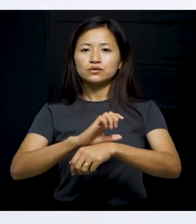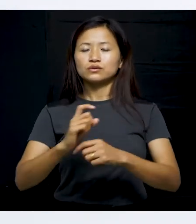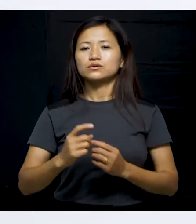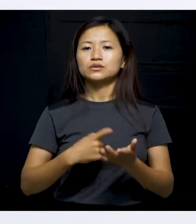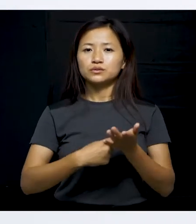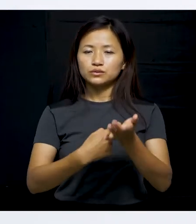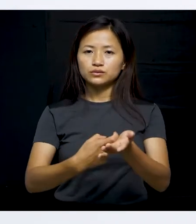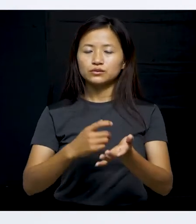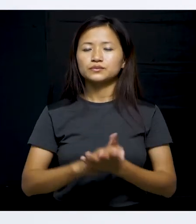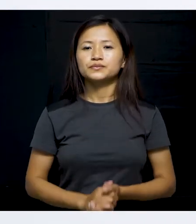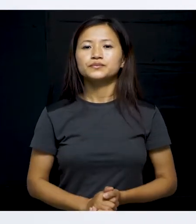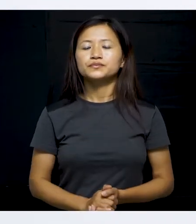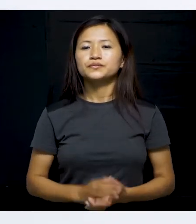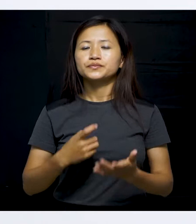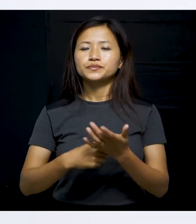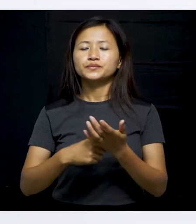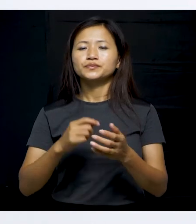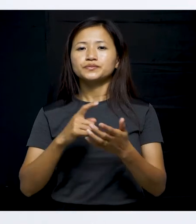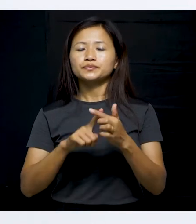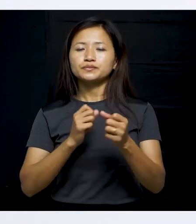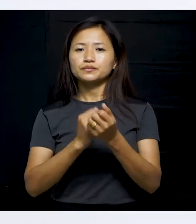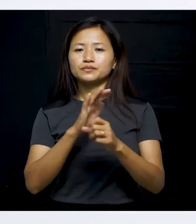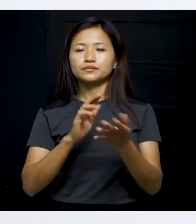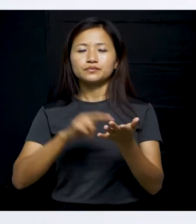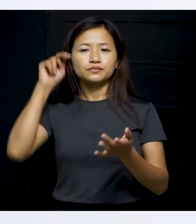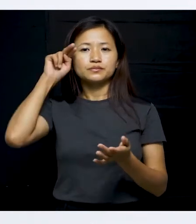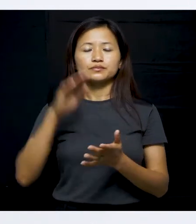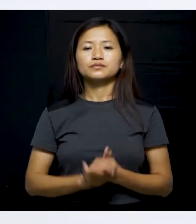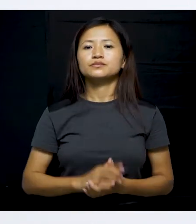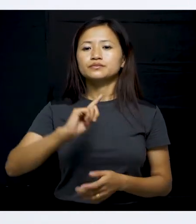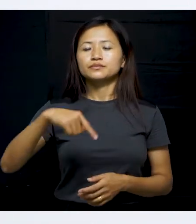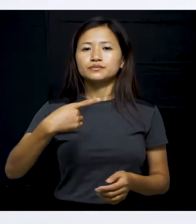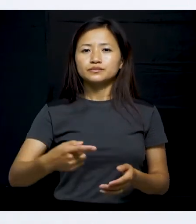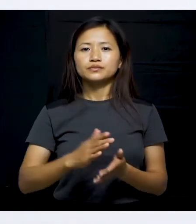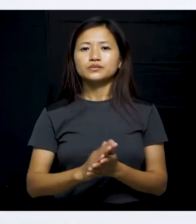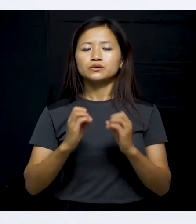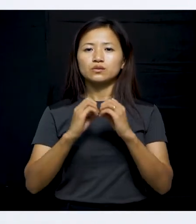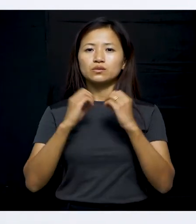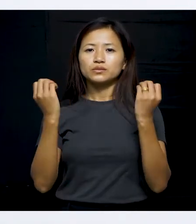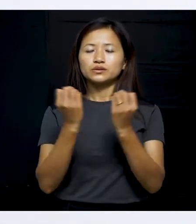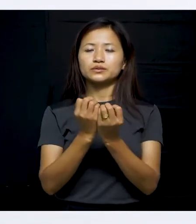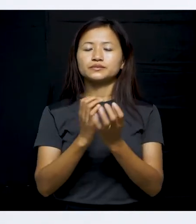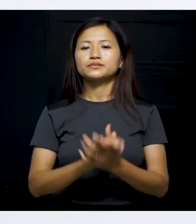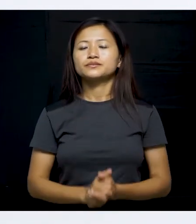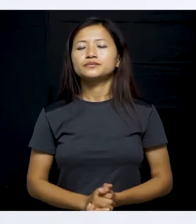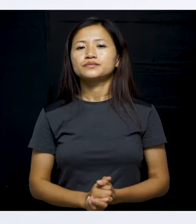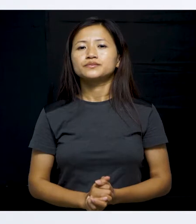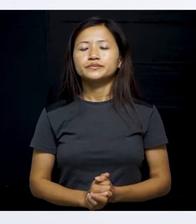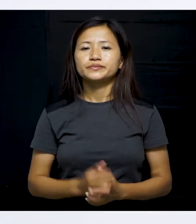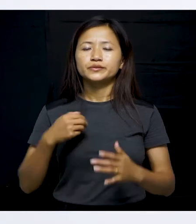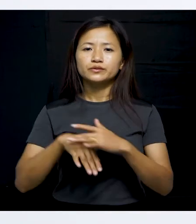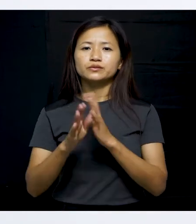So that is the religion of Nagas. Now next is the occupation. So